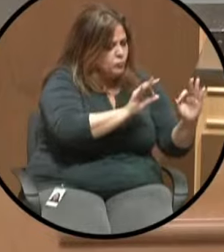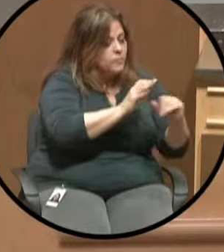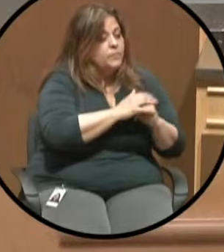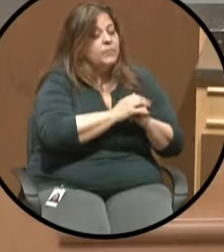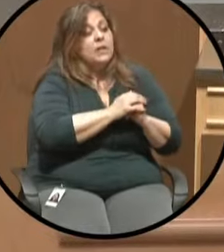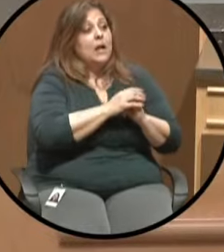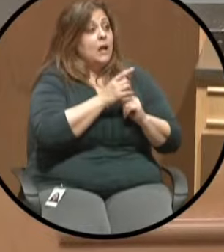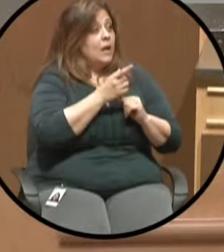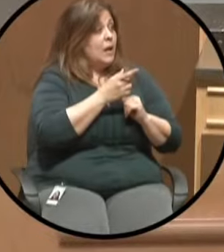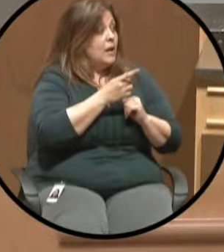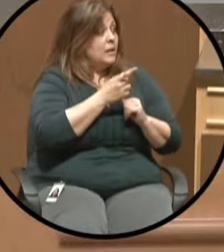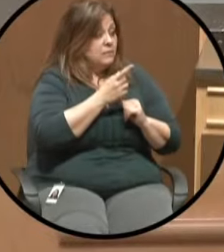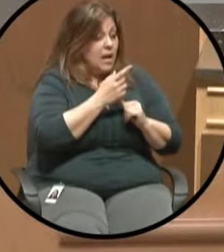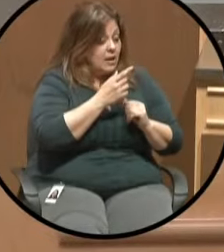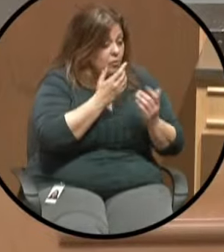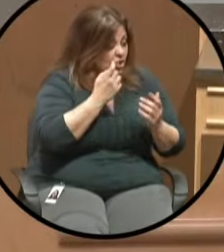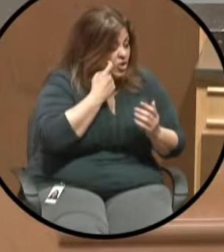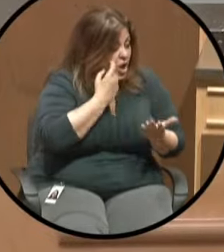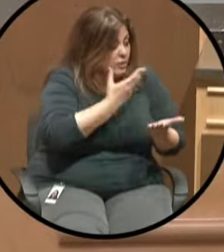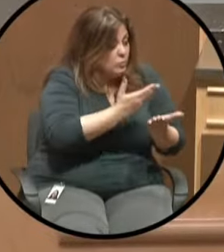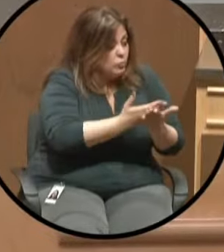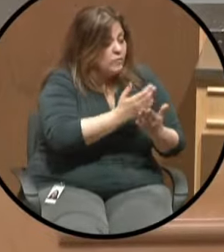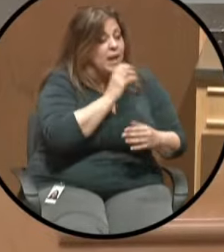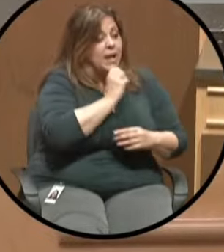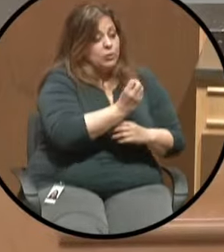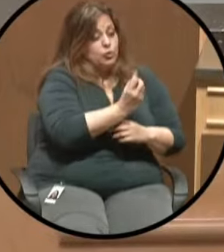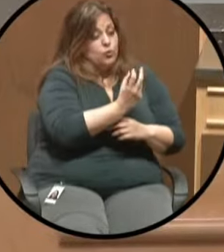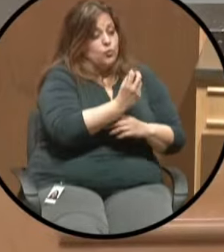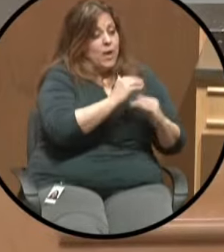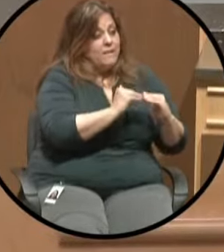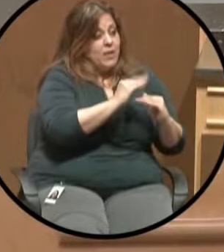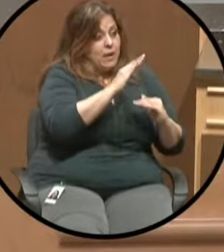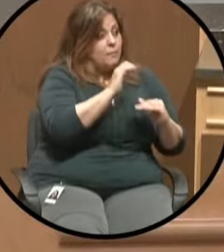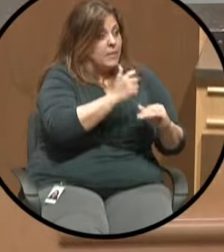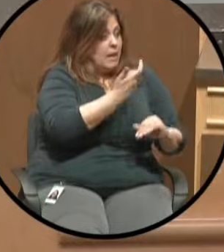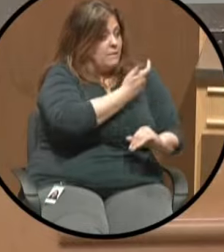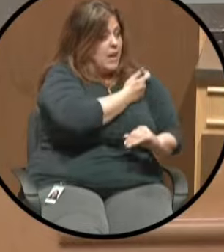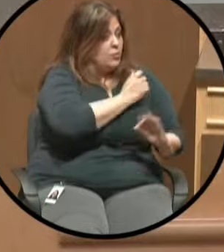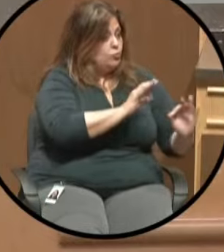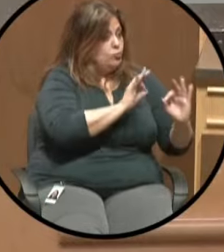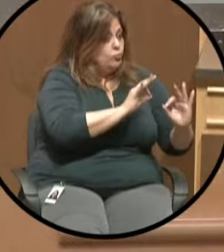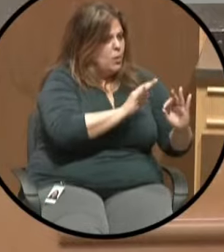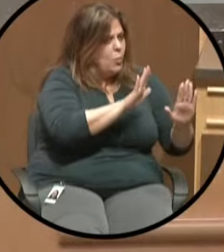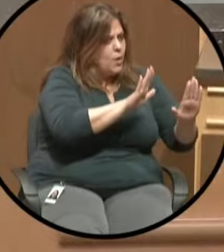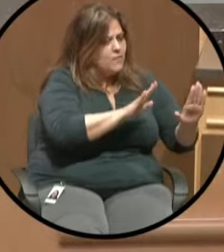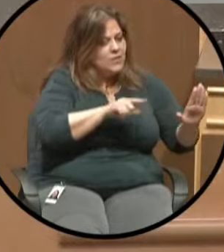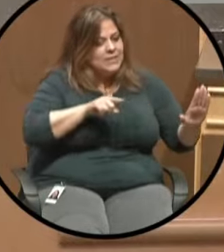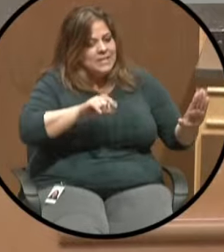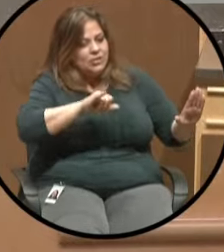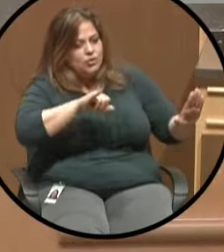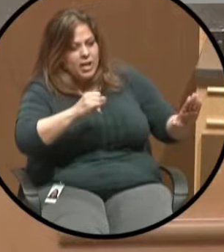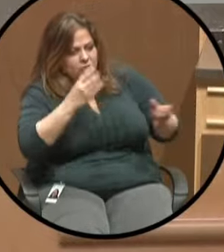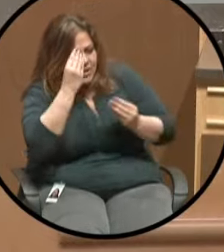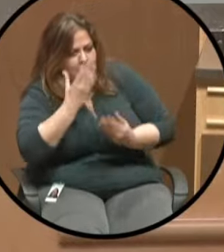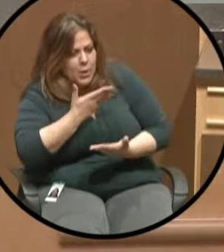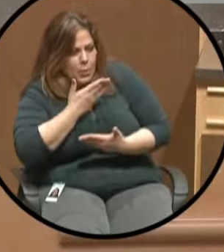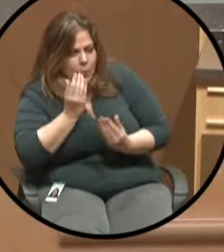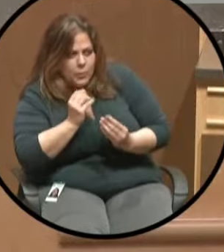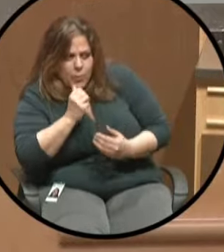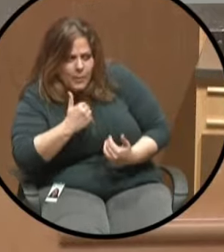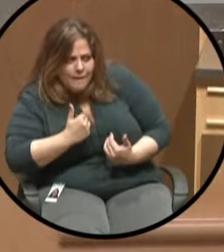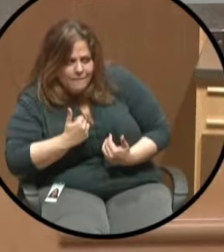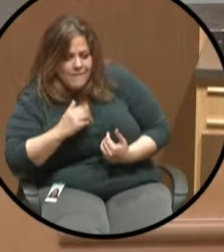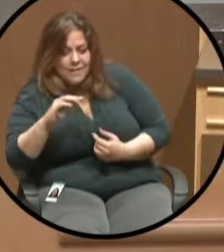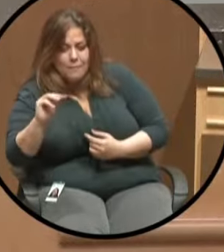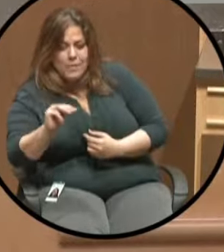we learned that you can take it up from 12 years old and up, which is wonderfully exciting. We don't have that data on the J&J shot or the Moderna